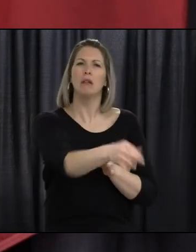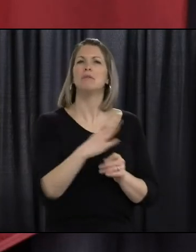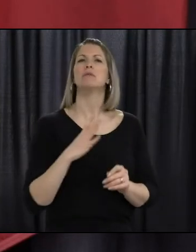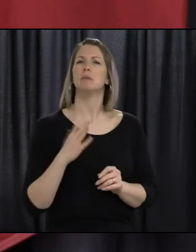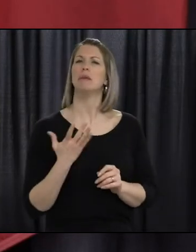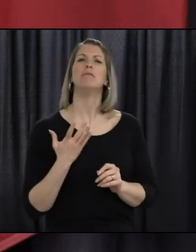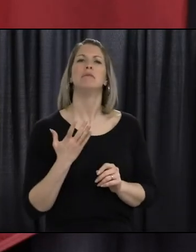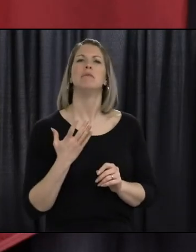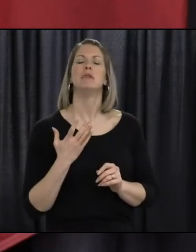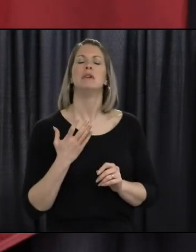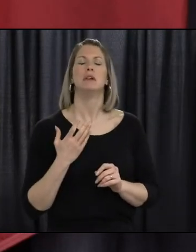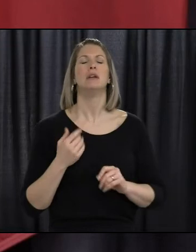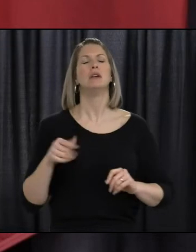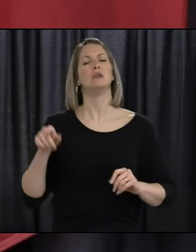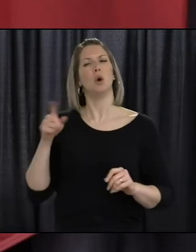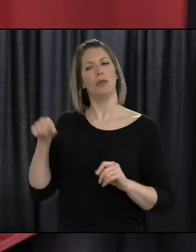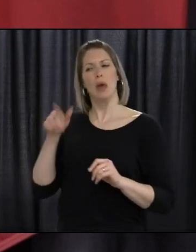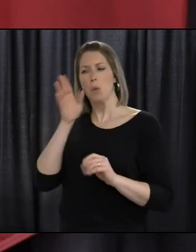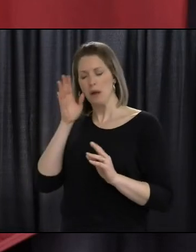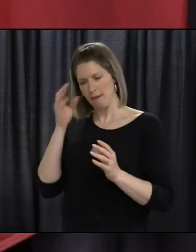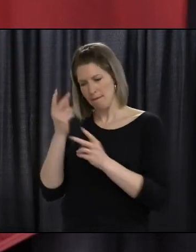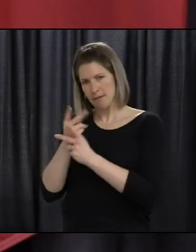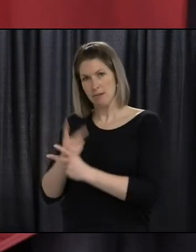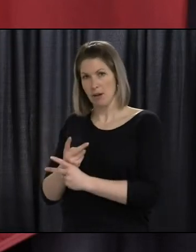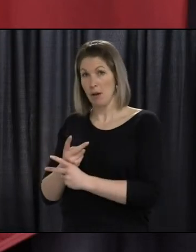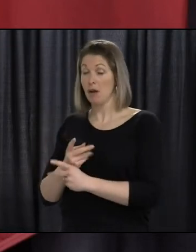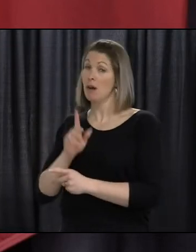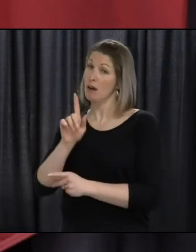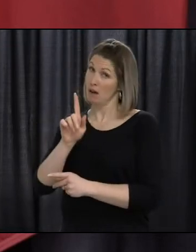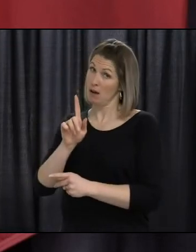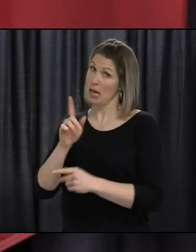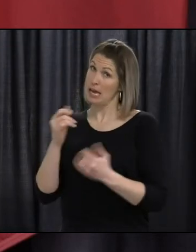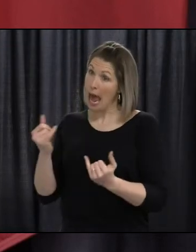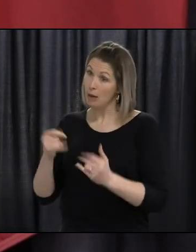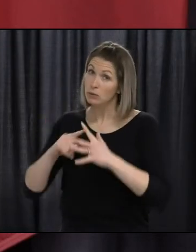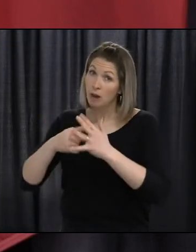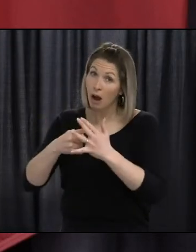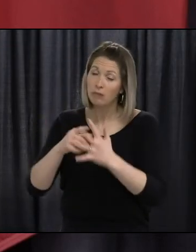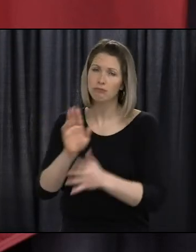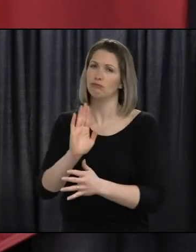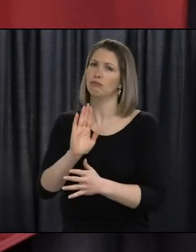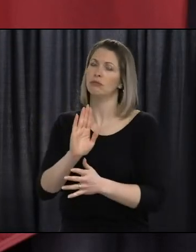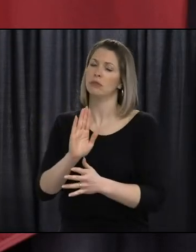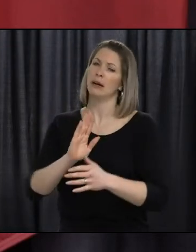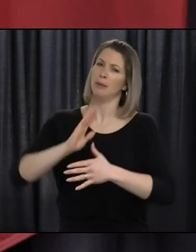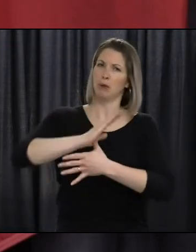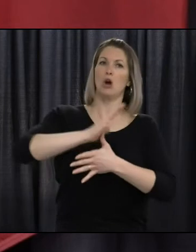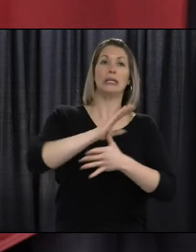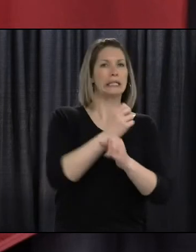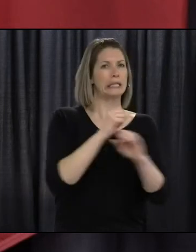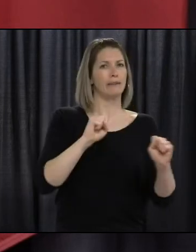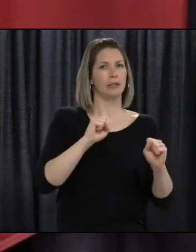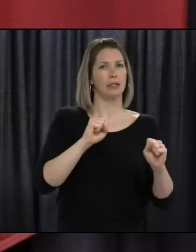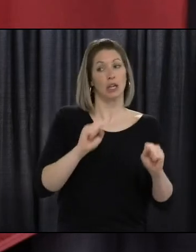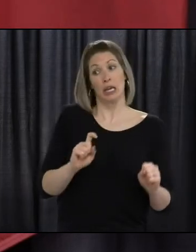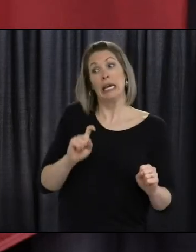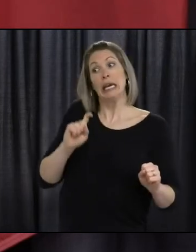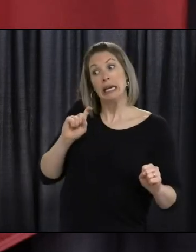road construction season. But we must do it safely. When we are building